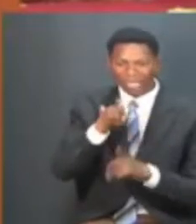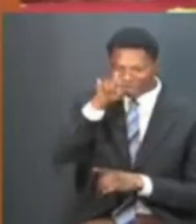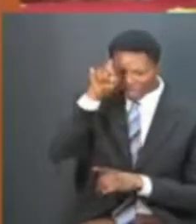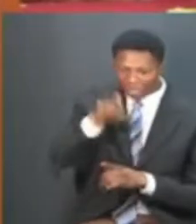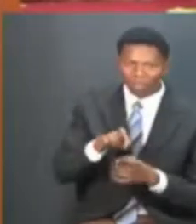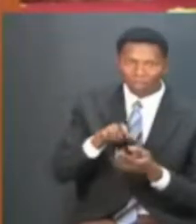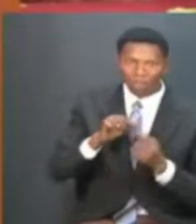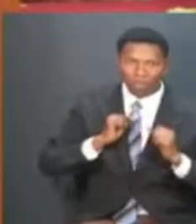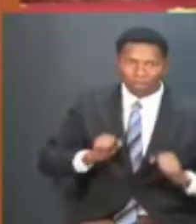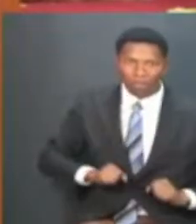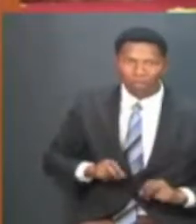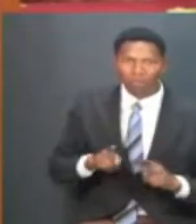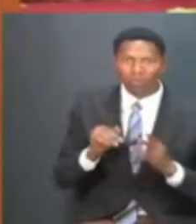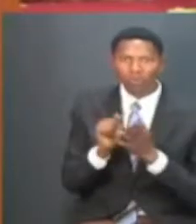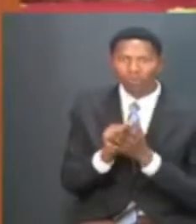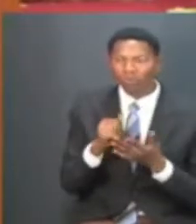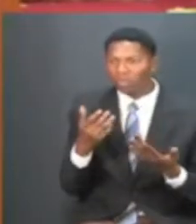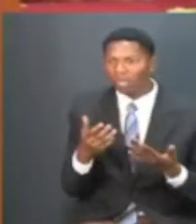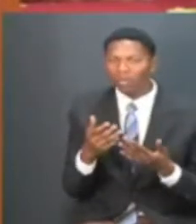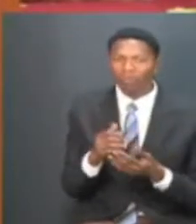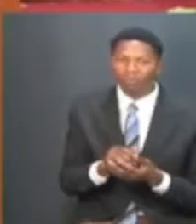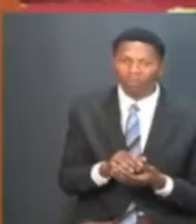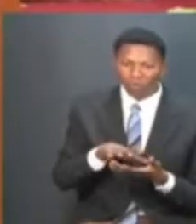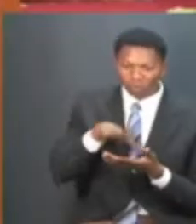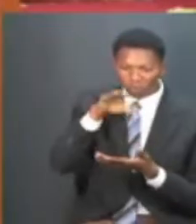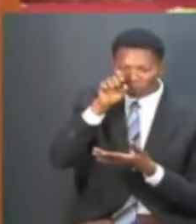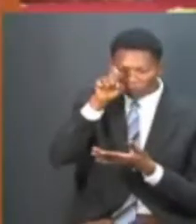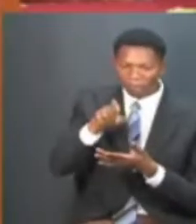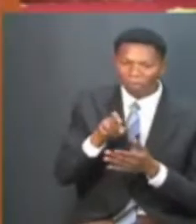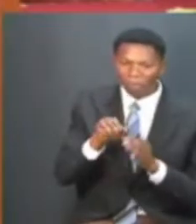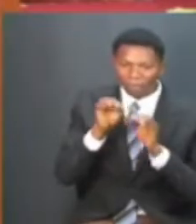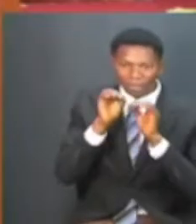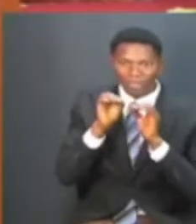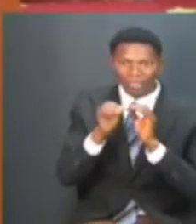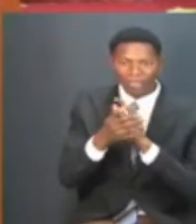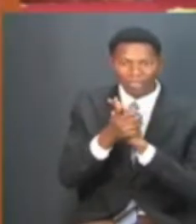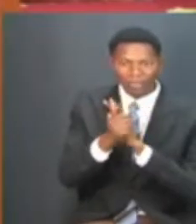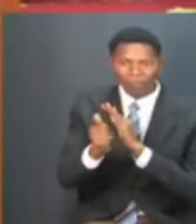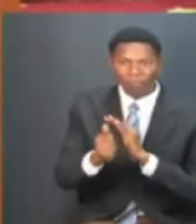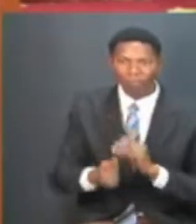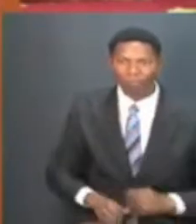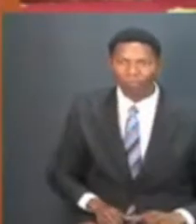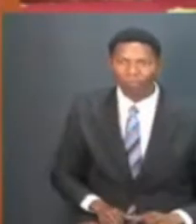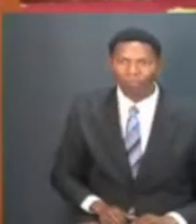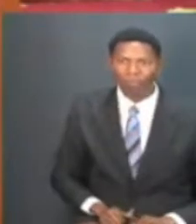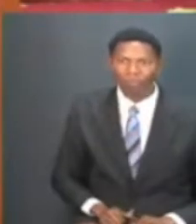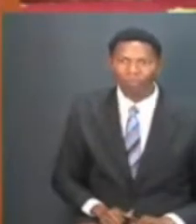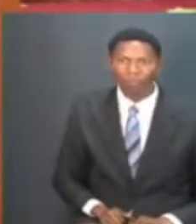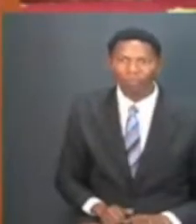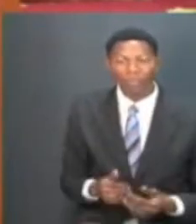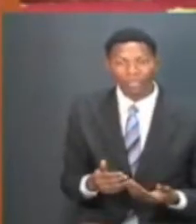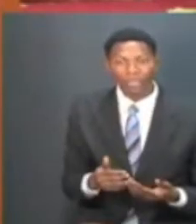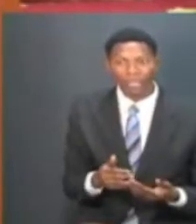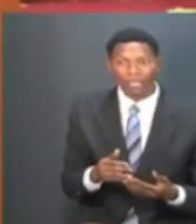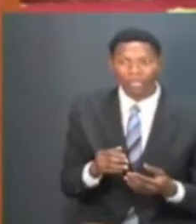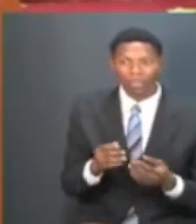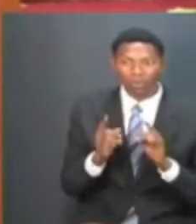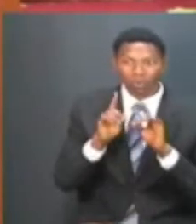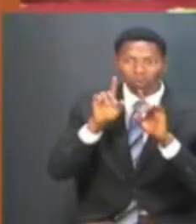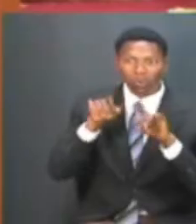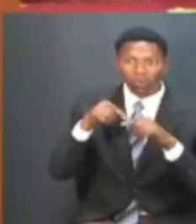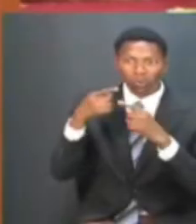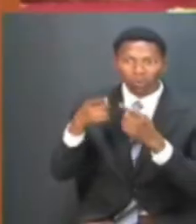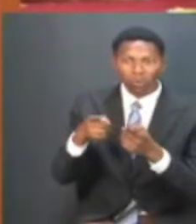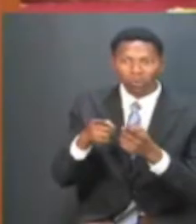the students can be taught entrepreneurship. Then also, when you get to tertiary level, you will